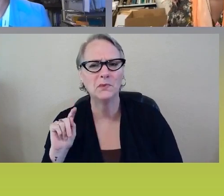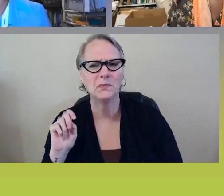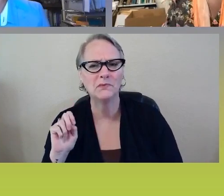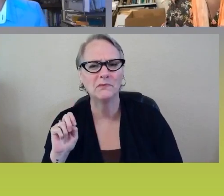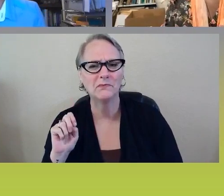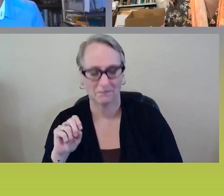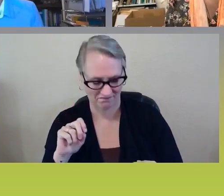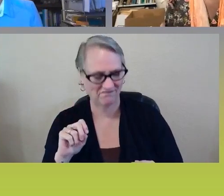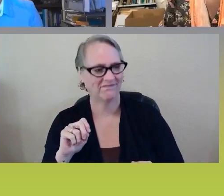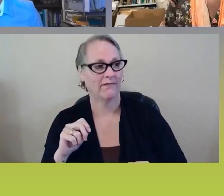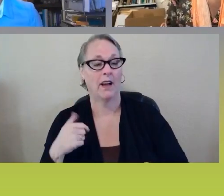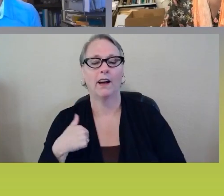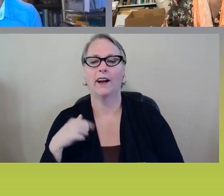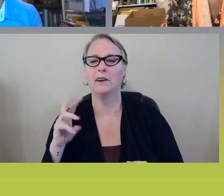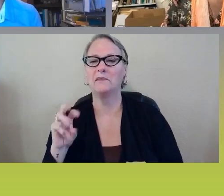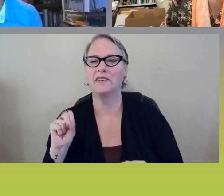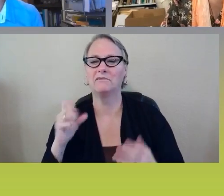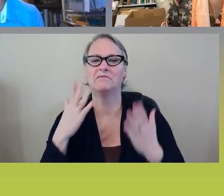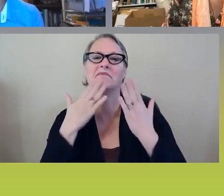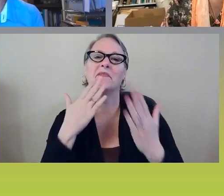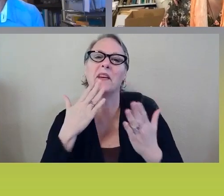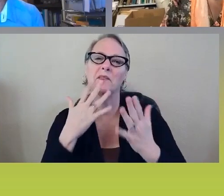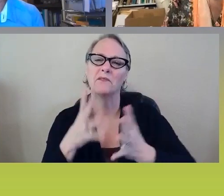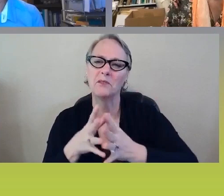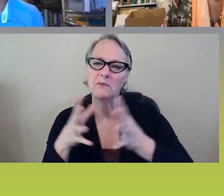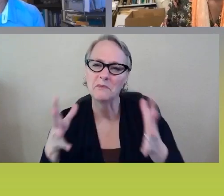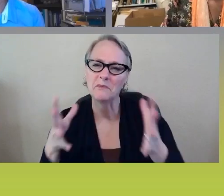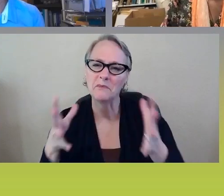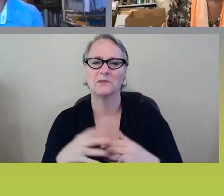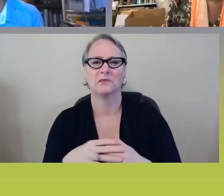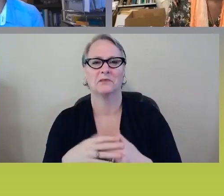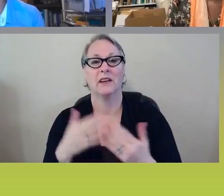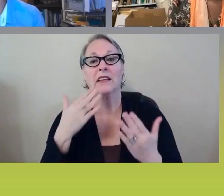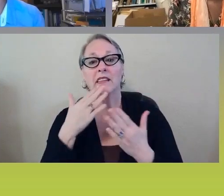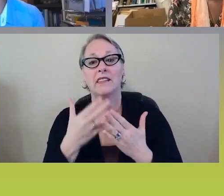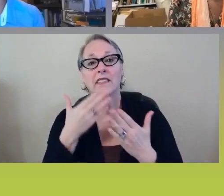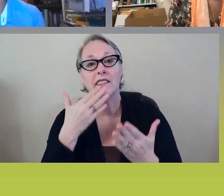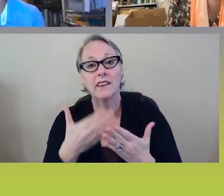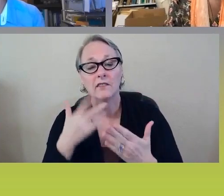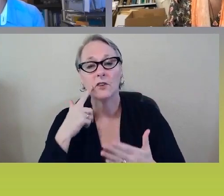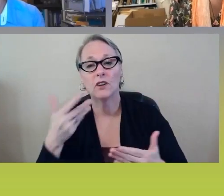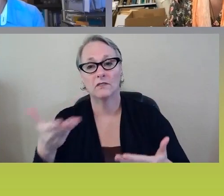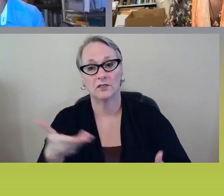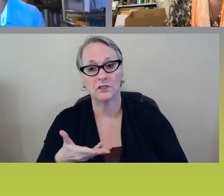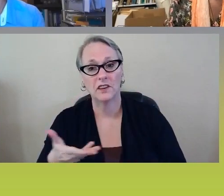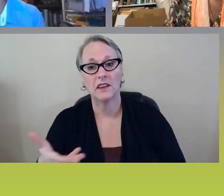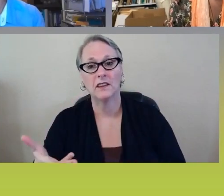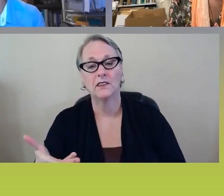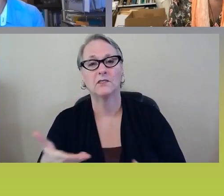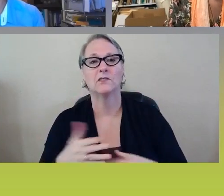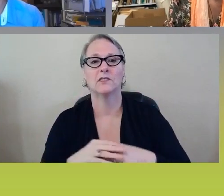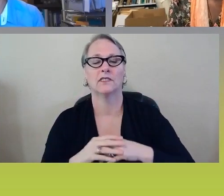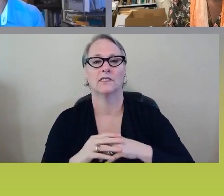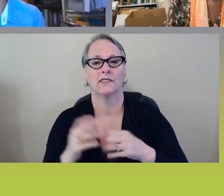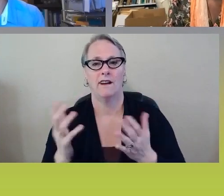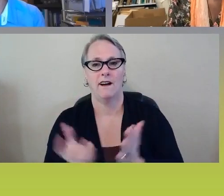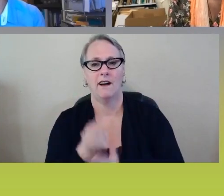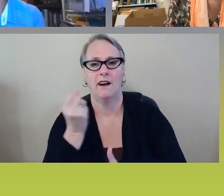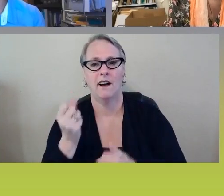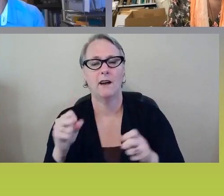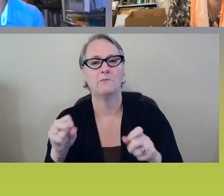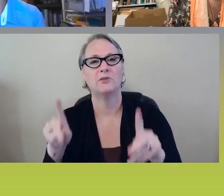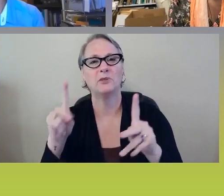I was. Thank you very much. Thank you for the invitation and for the opportunity to be